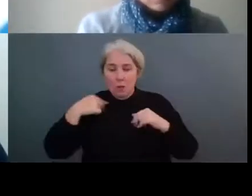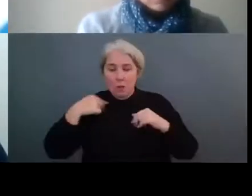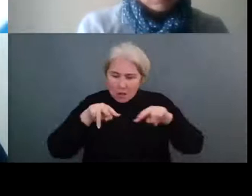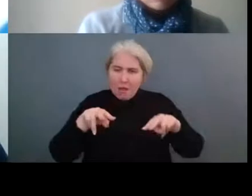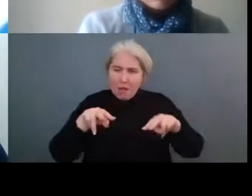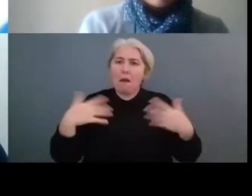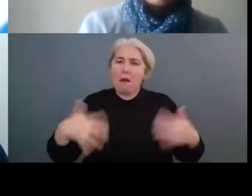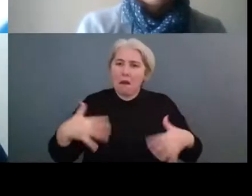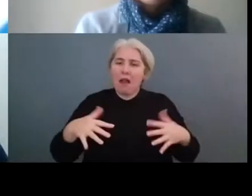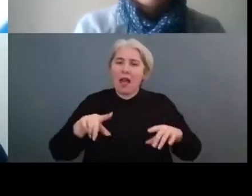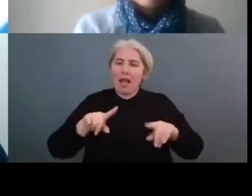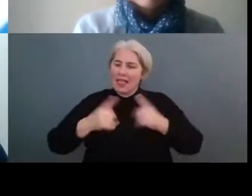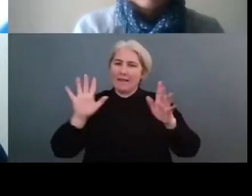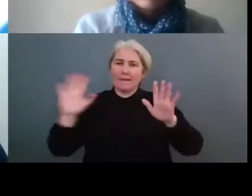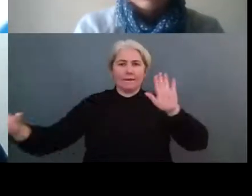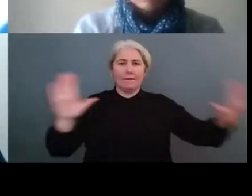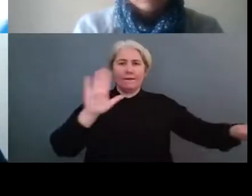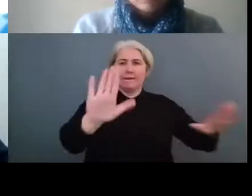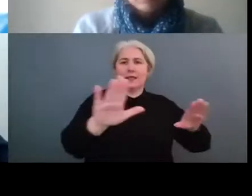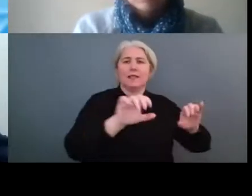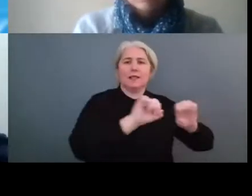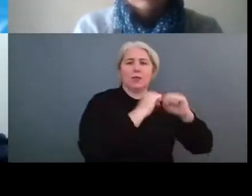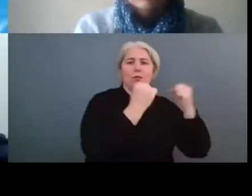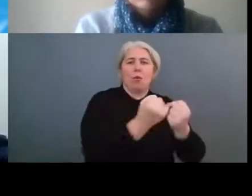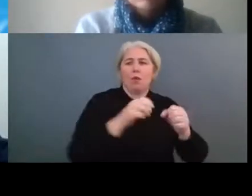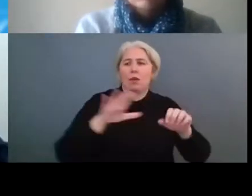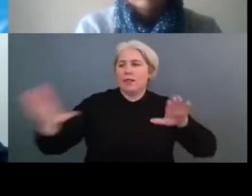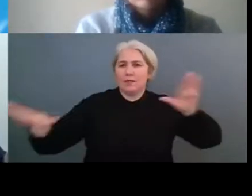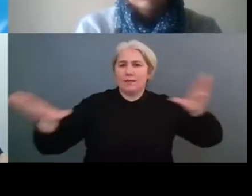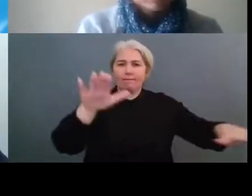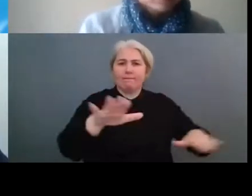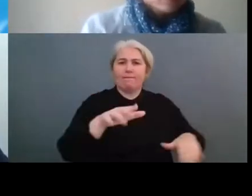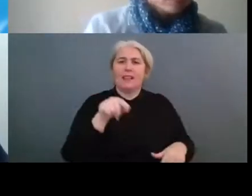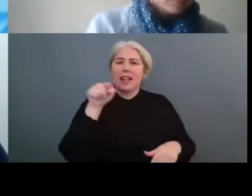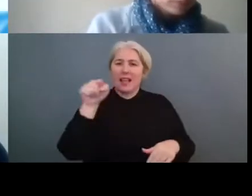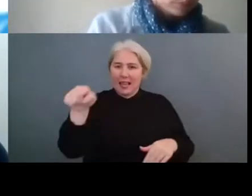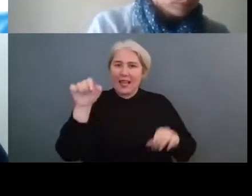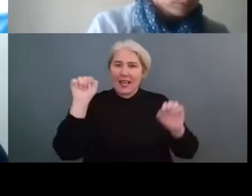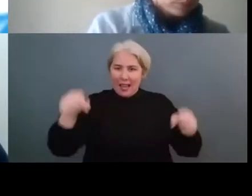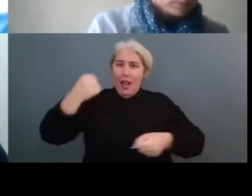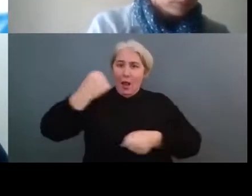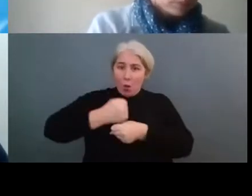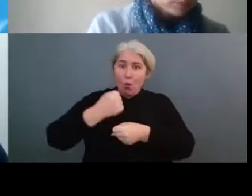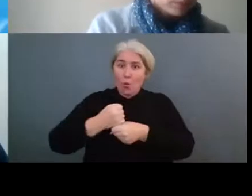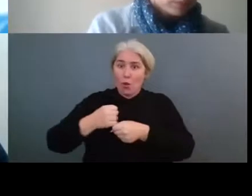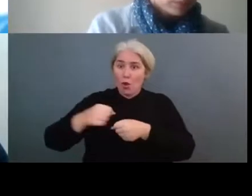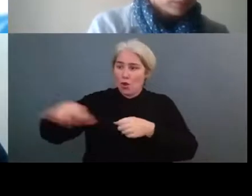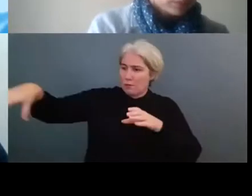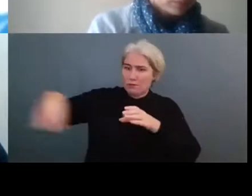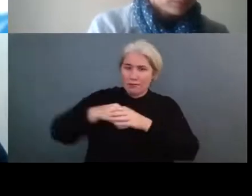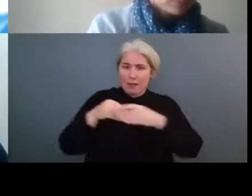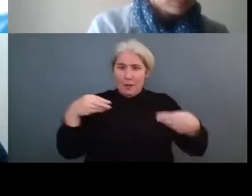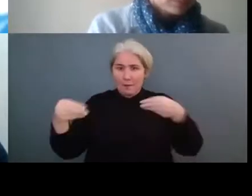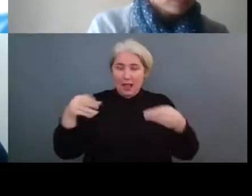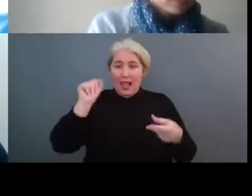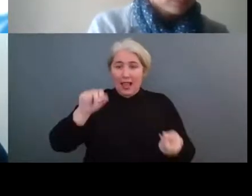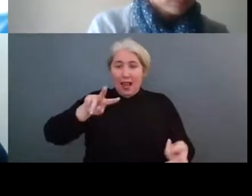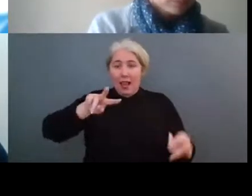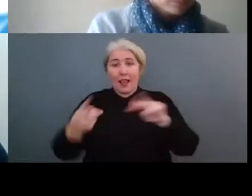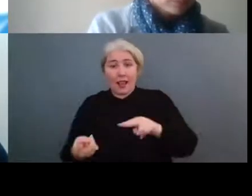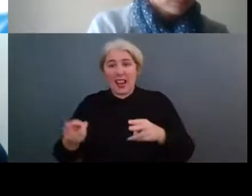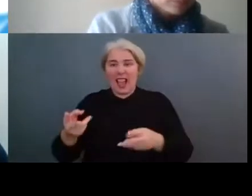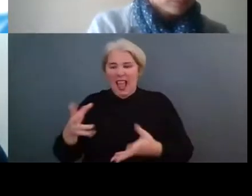different organizations that are able to work with plastic and to rebuild seats that